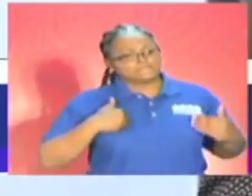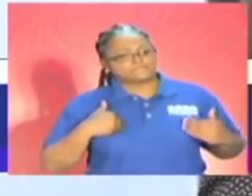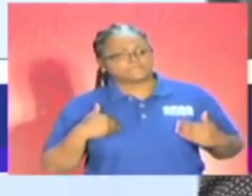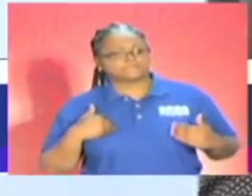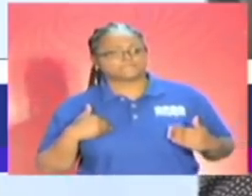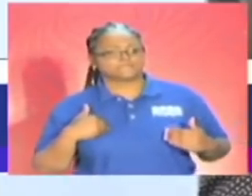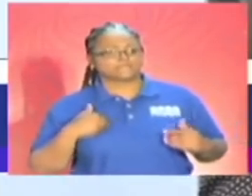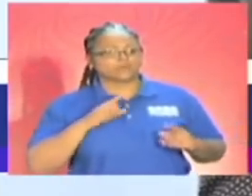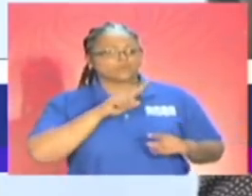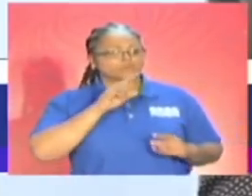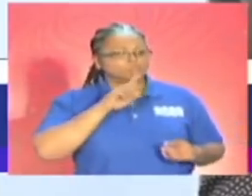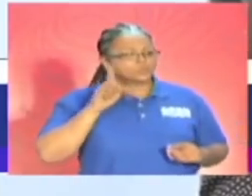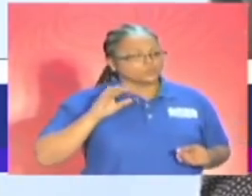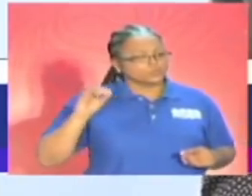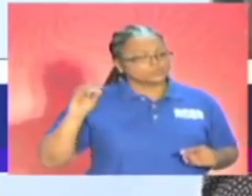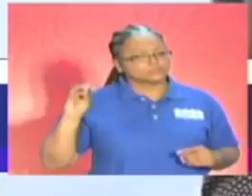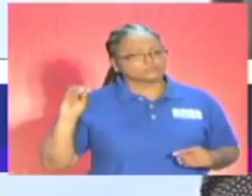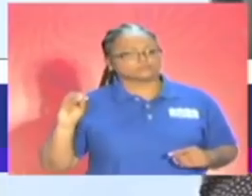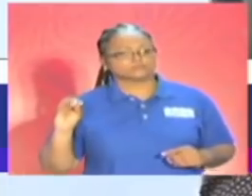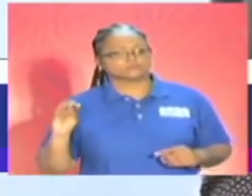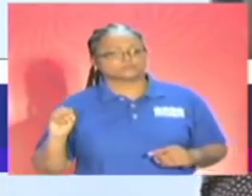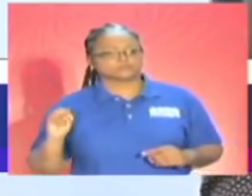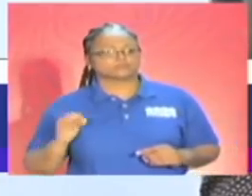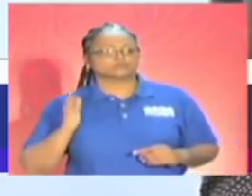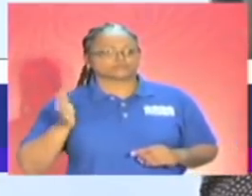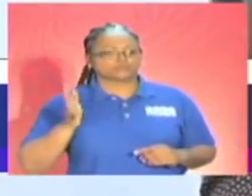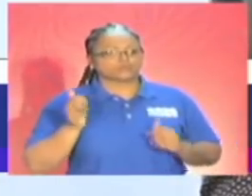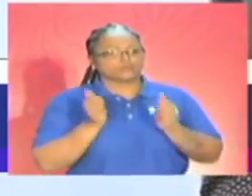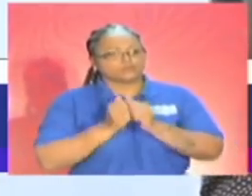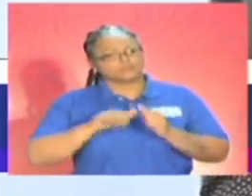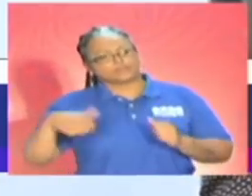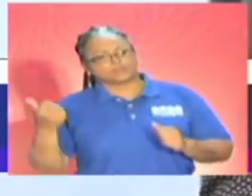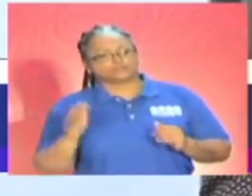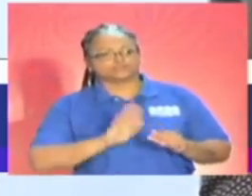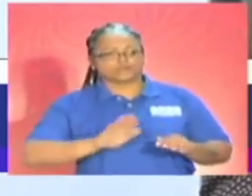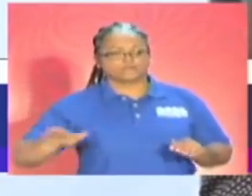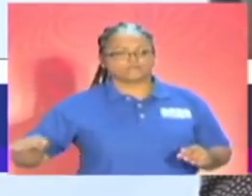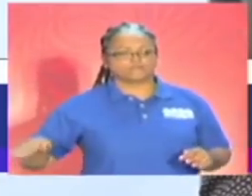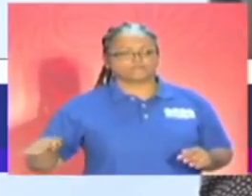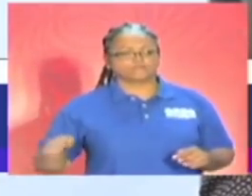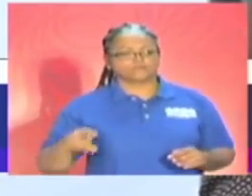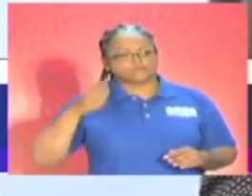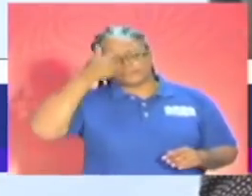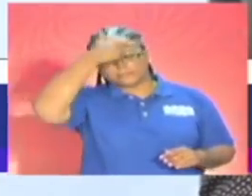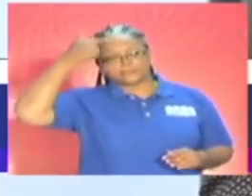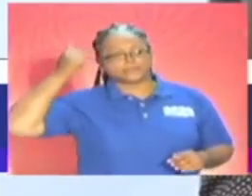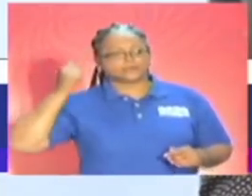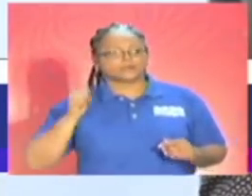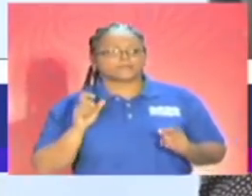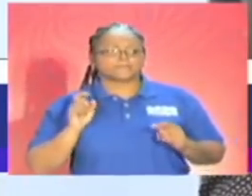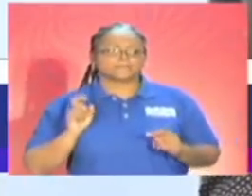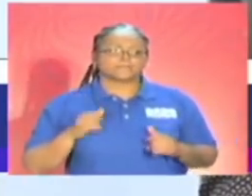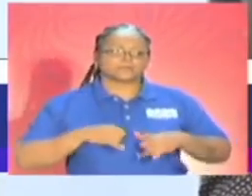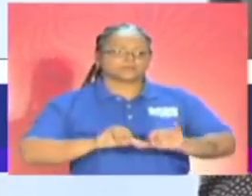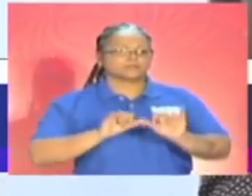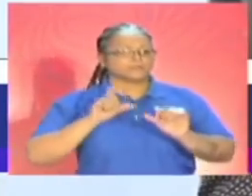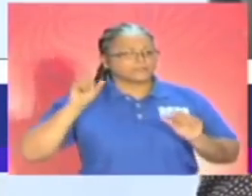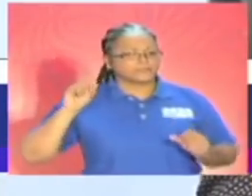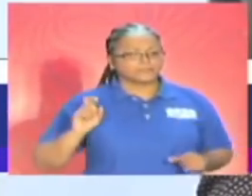fun together, because unfortunately we're still not able to congregate because the threat remains a real